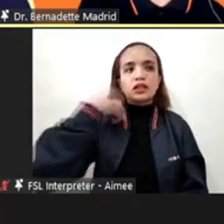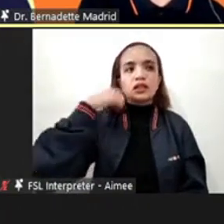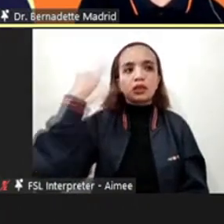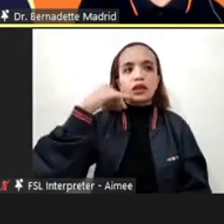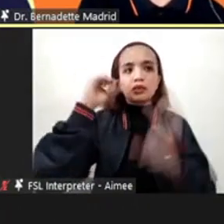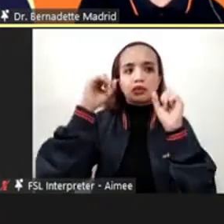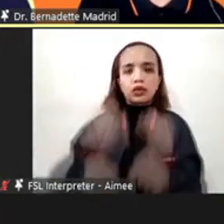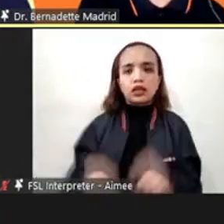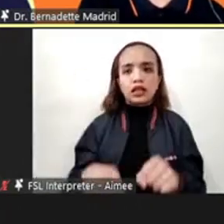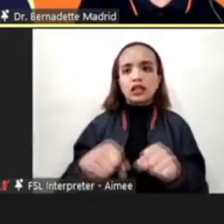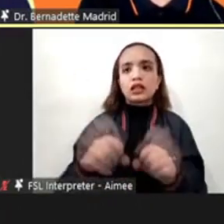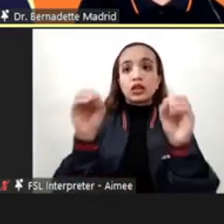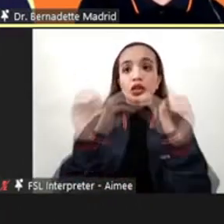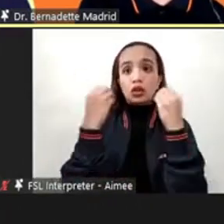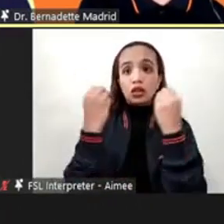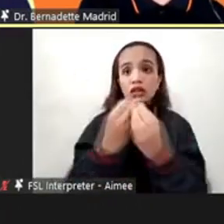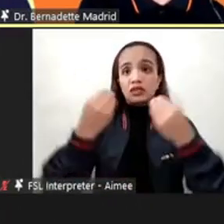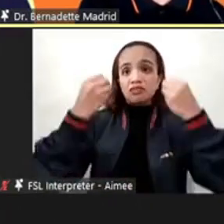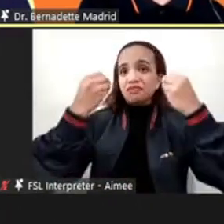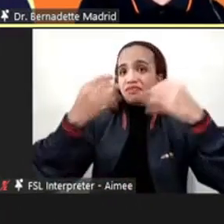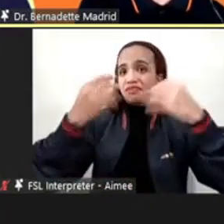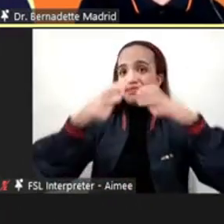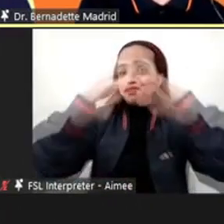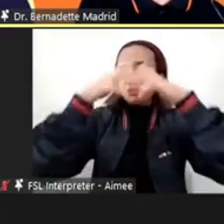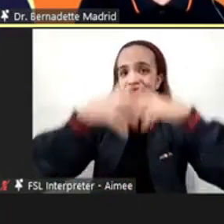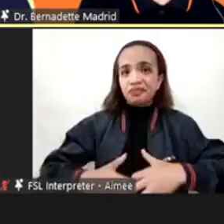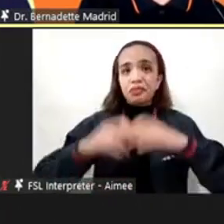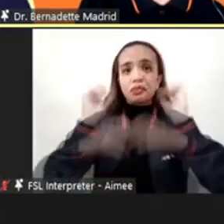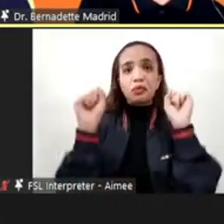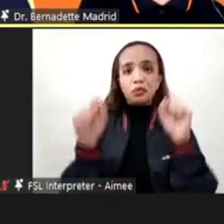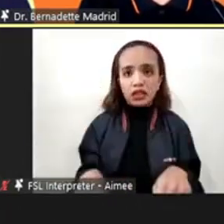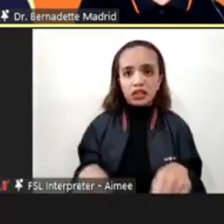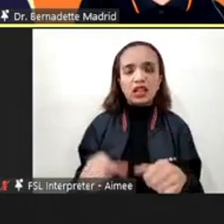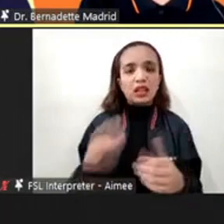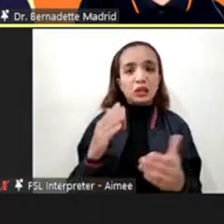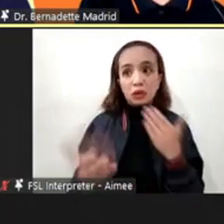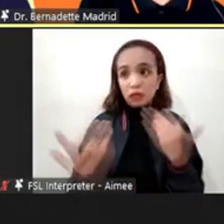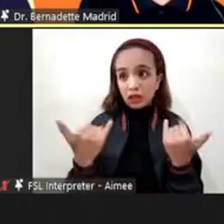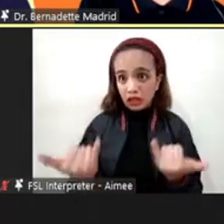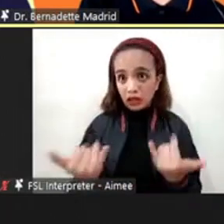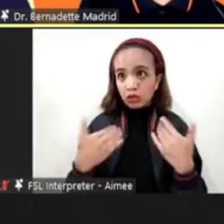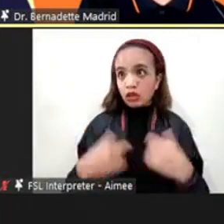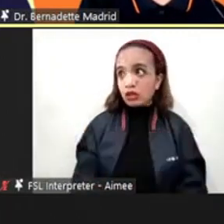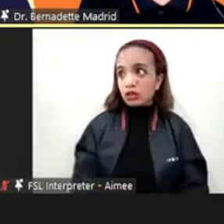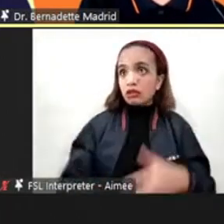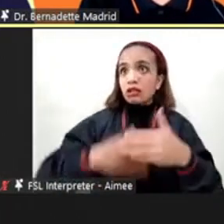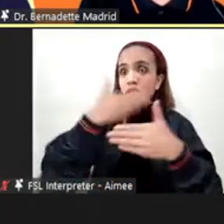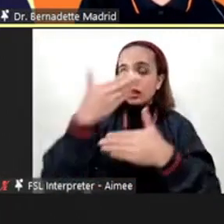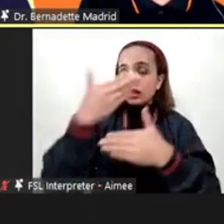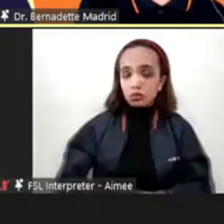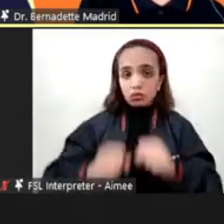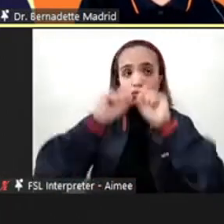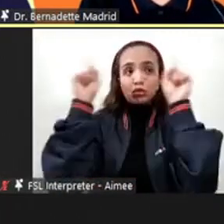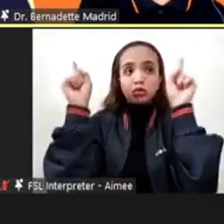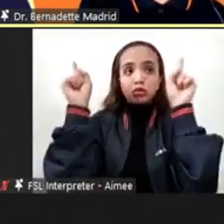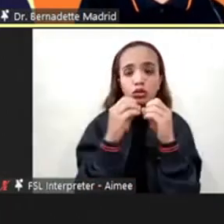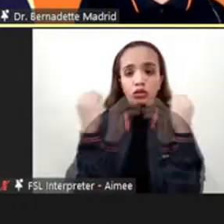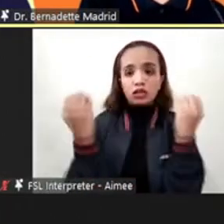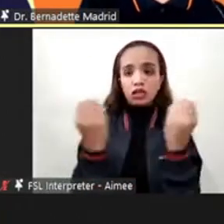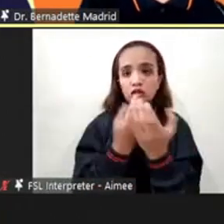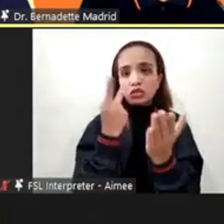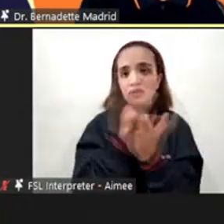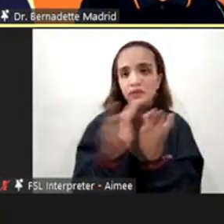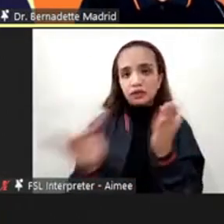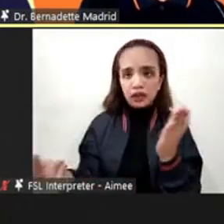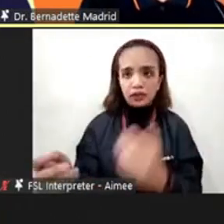yung organization mo. Maybe you're there now and then suddenly your organization fails. And